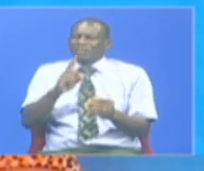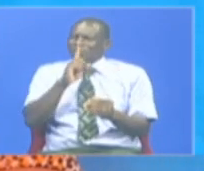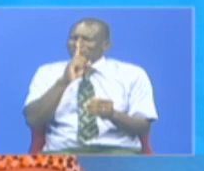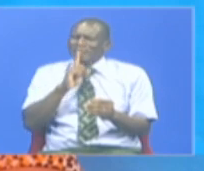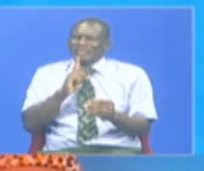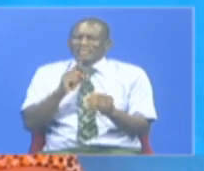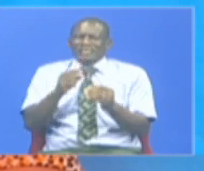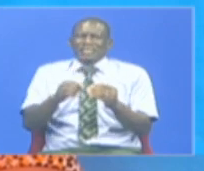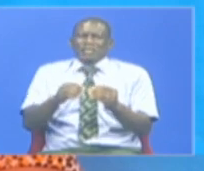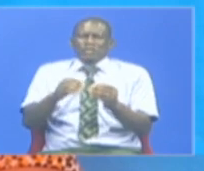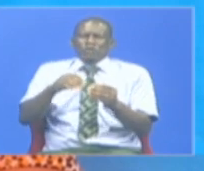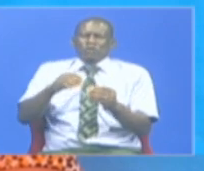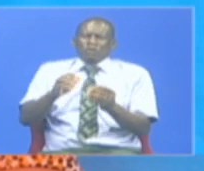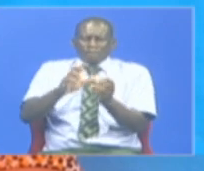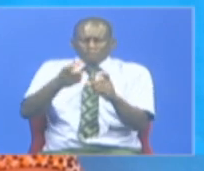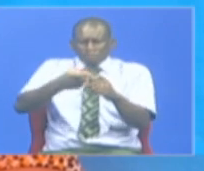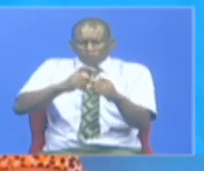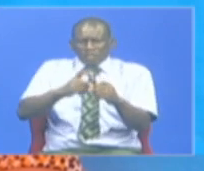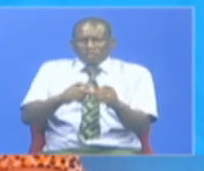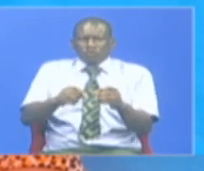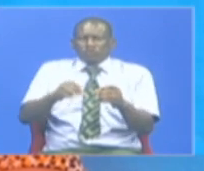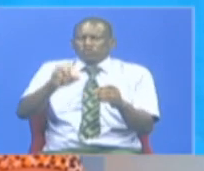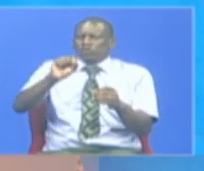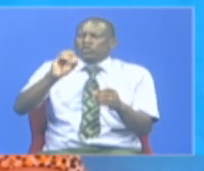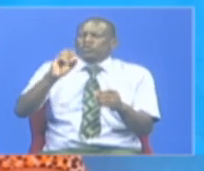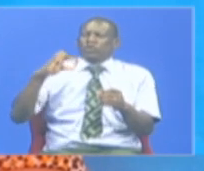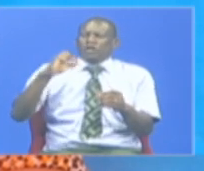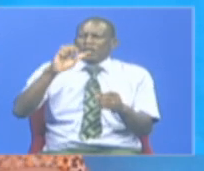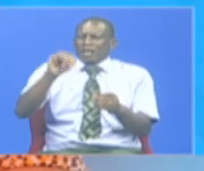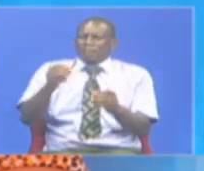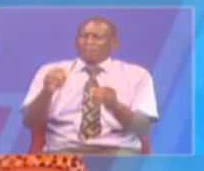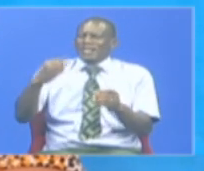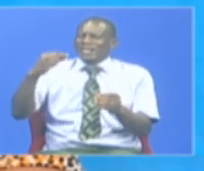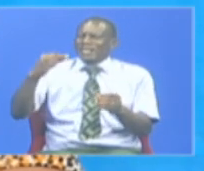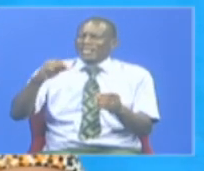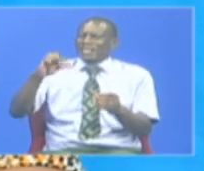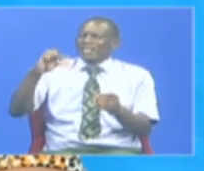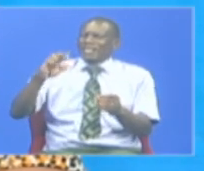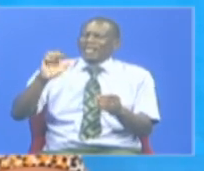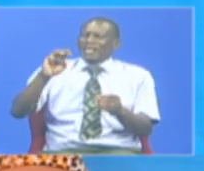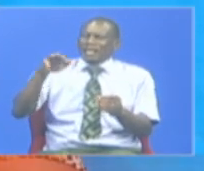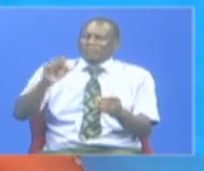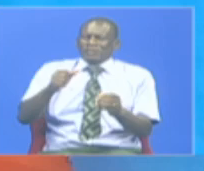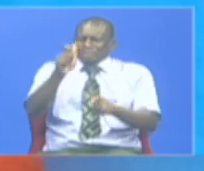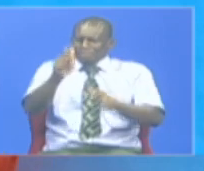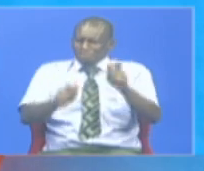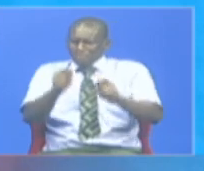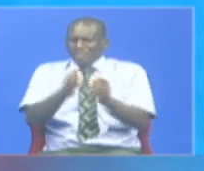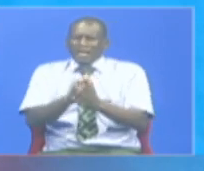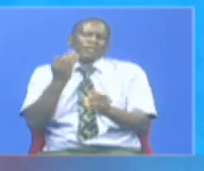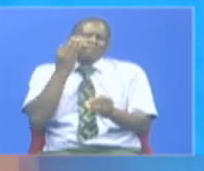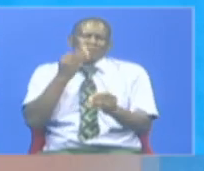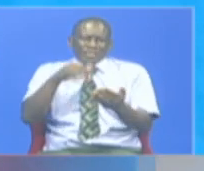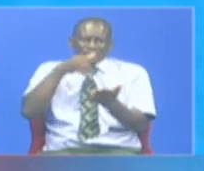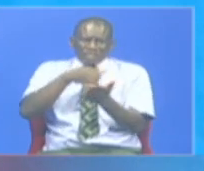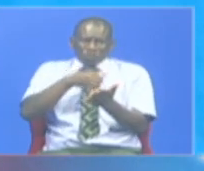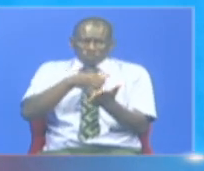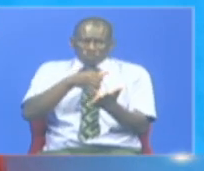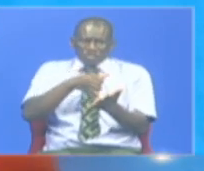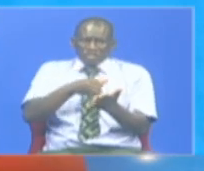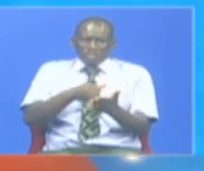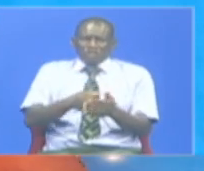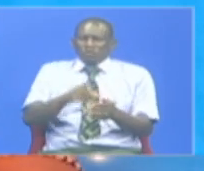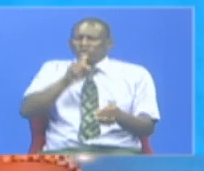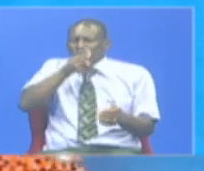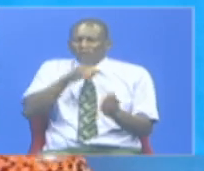Irish potatoes, matoke, sorghum, millet, green grams, milk, meat, including poultry